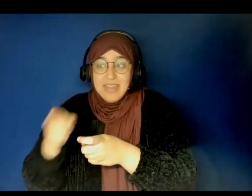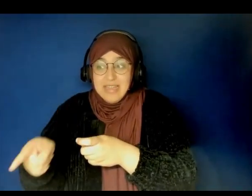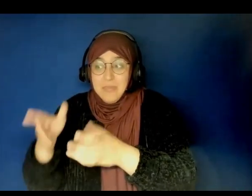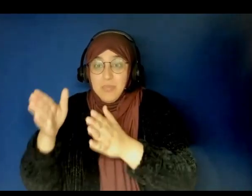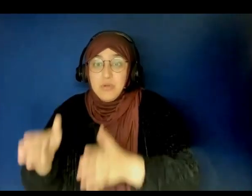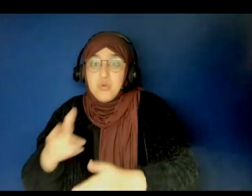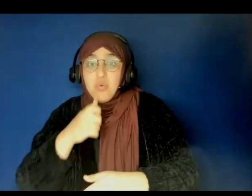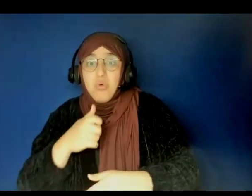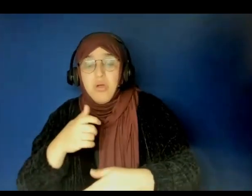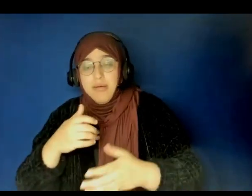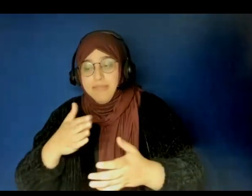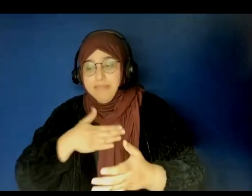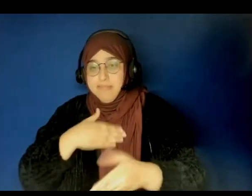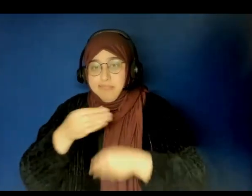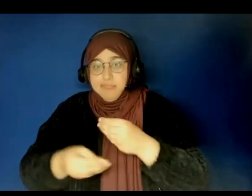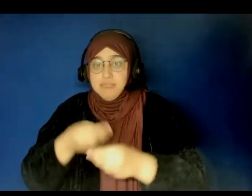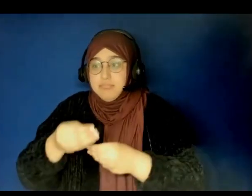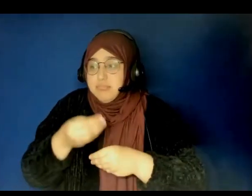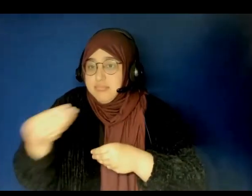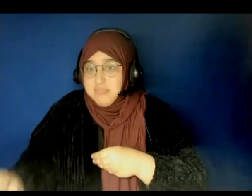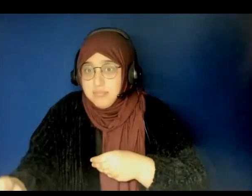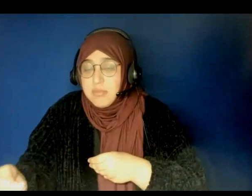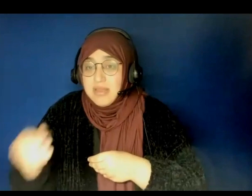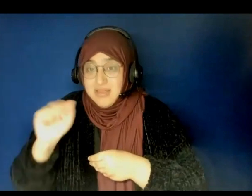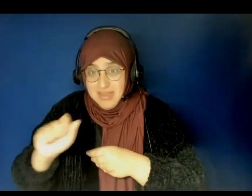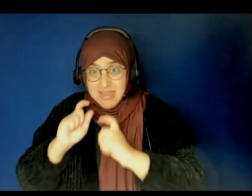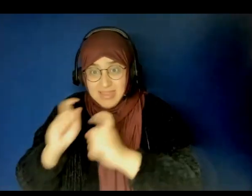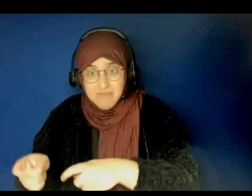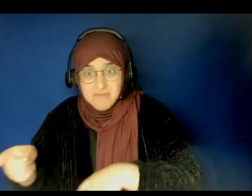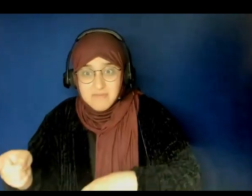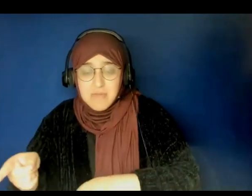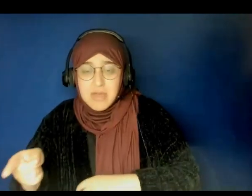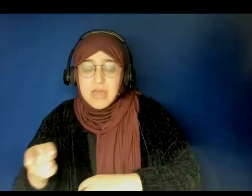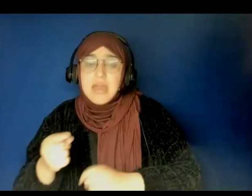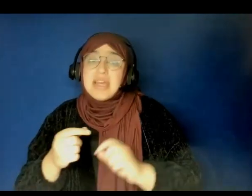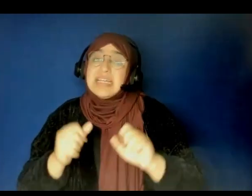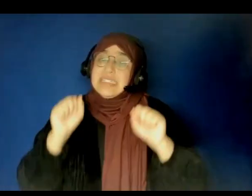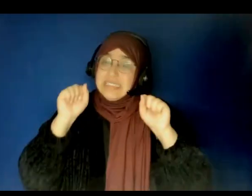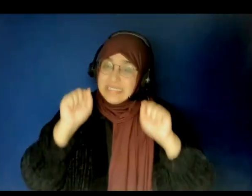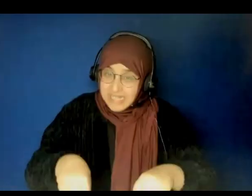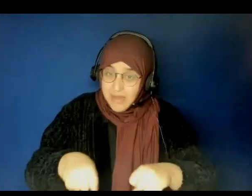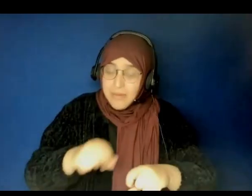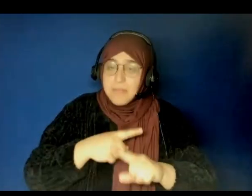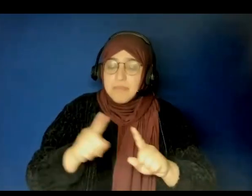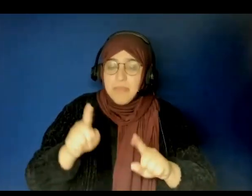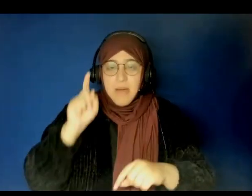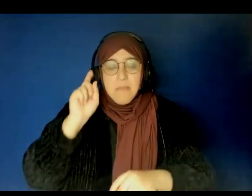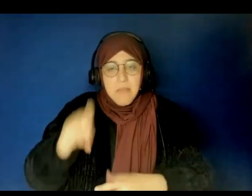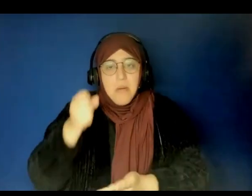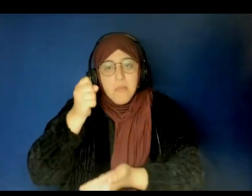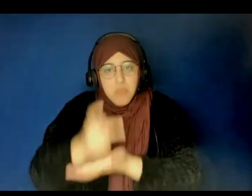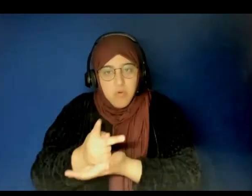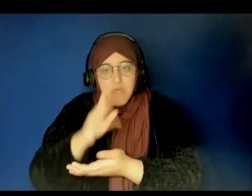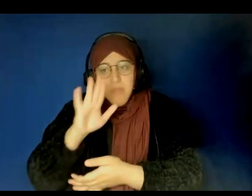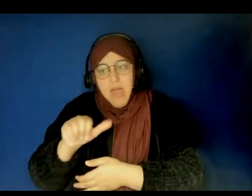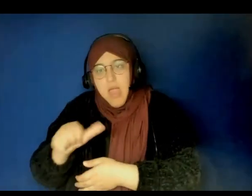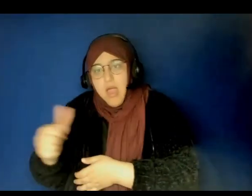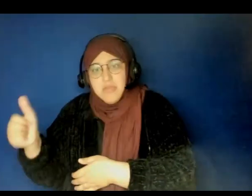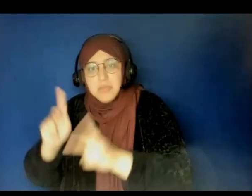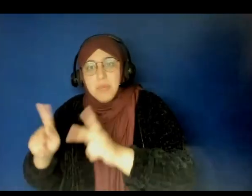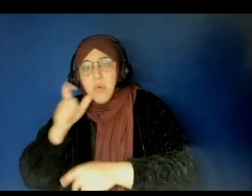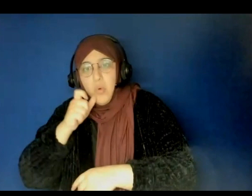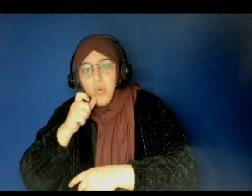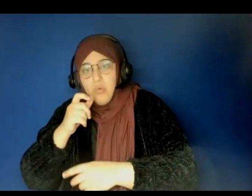can intend to do so, but it must be approved by the remaining inheritors. So let's say, for example, a person